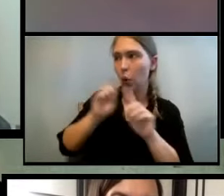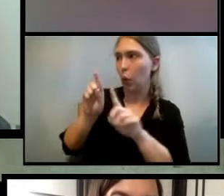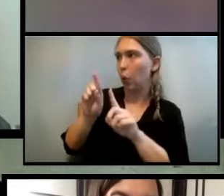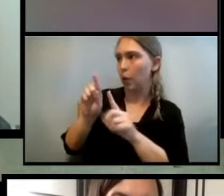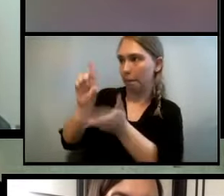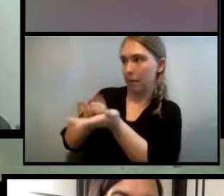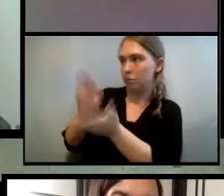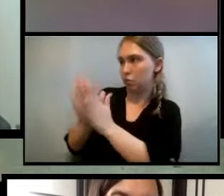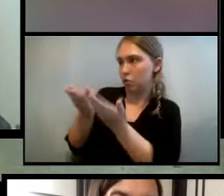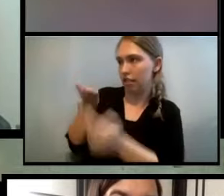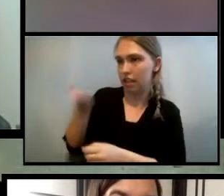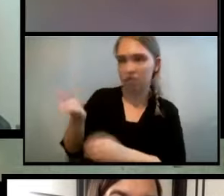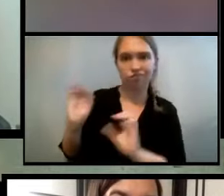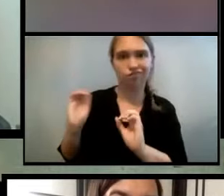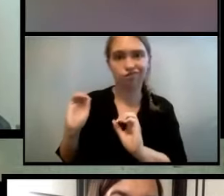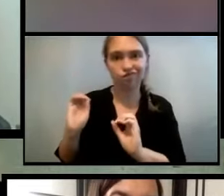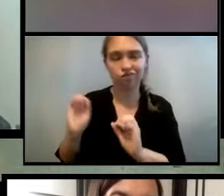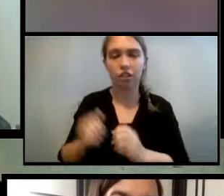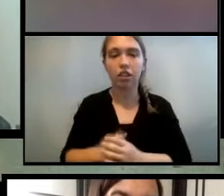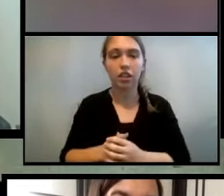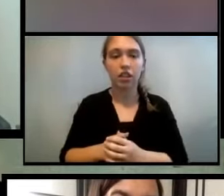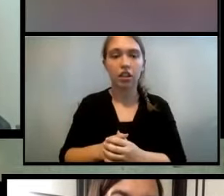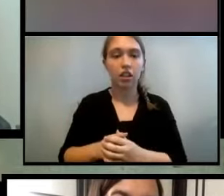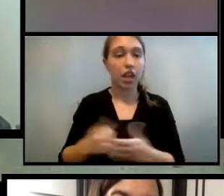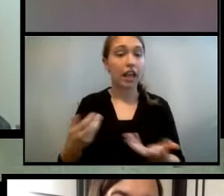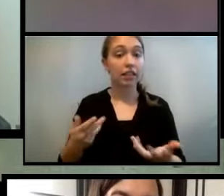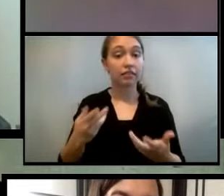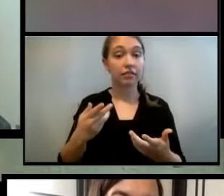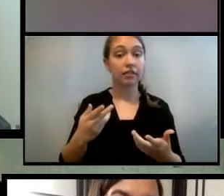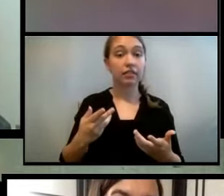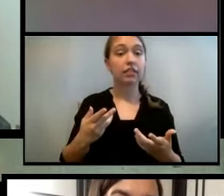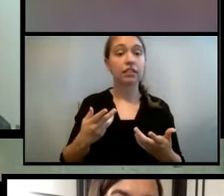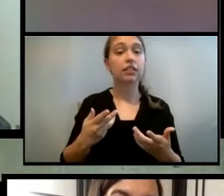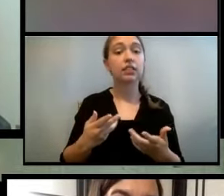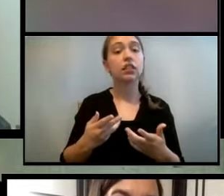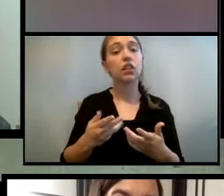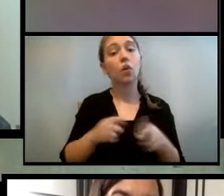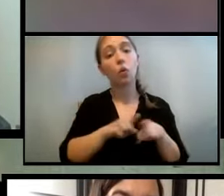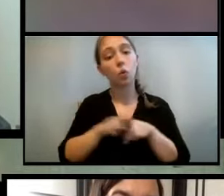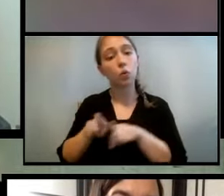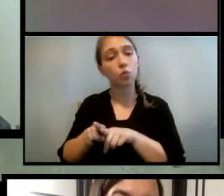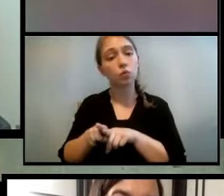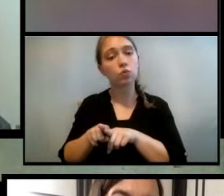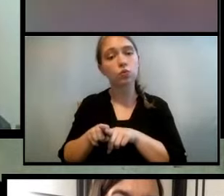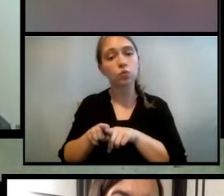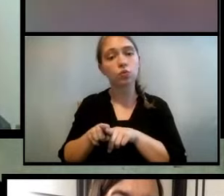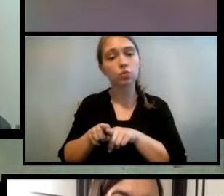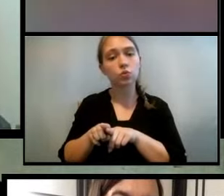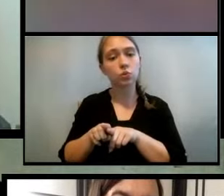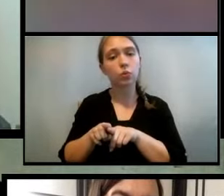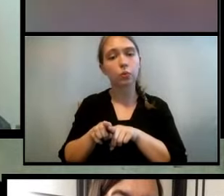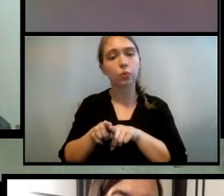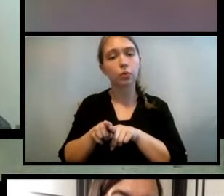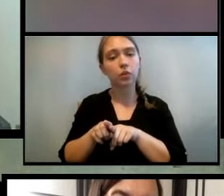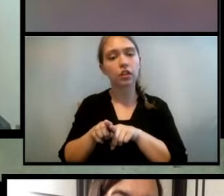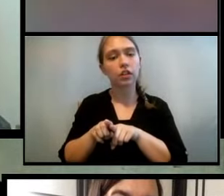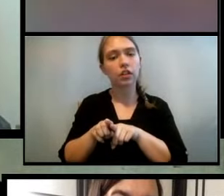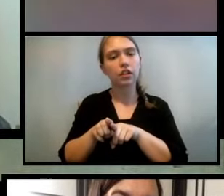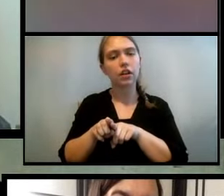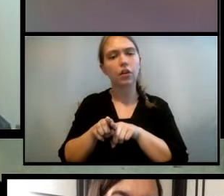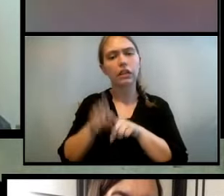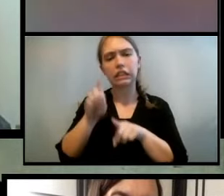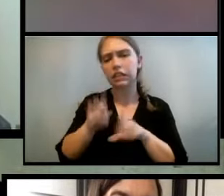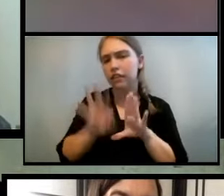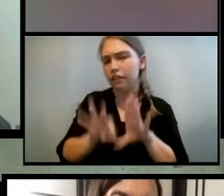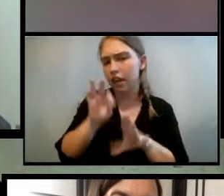didn't have someone who could help them align with what was being looked for in terms of